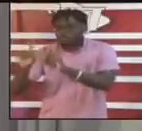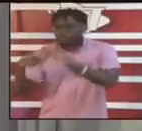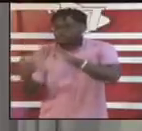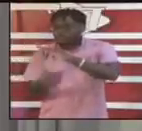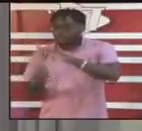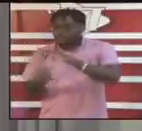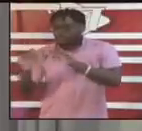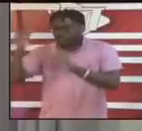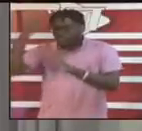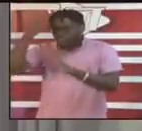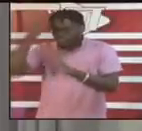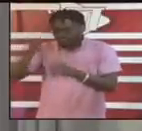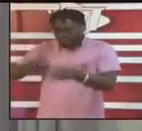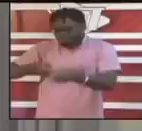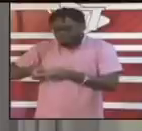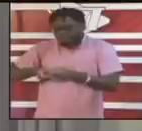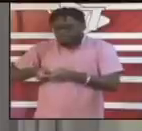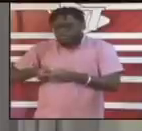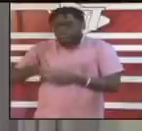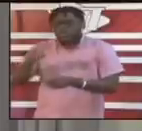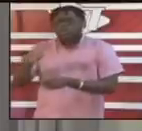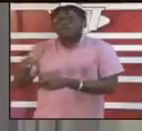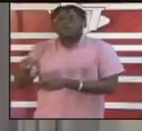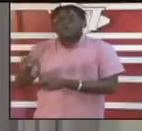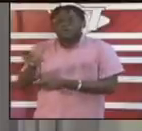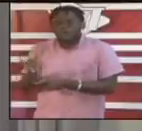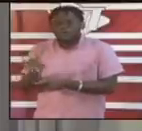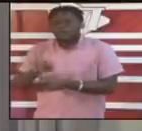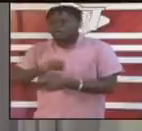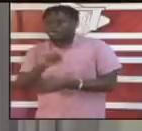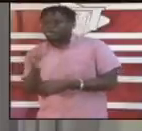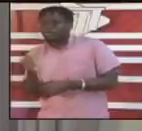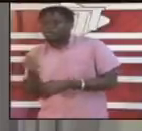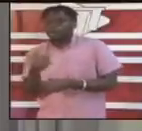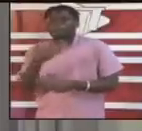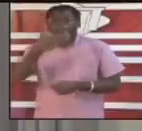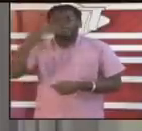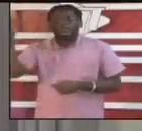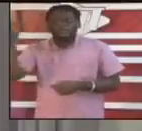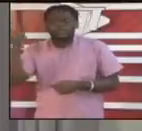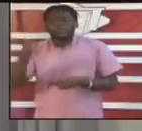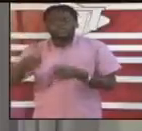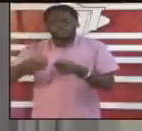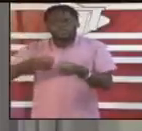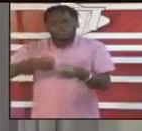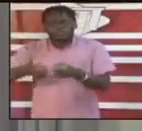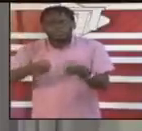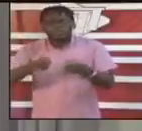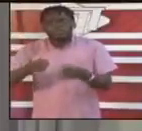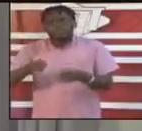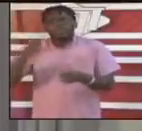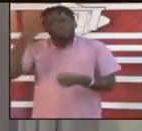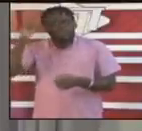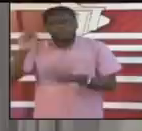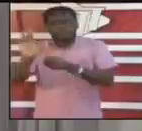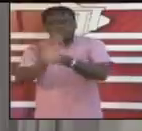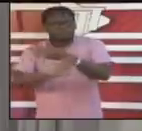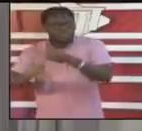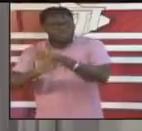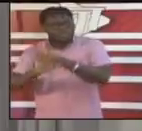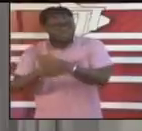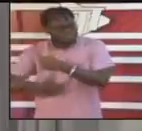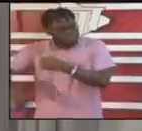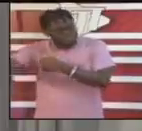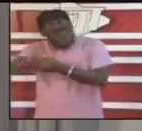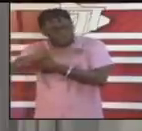citizens. And that is the way we will keep on with our curve being as flat as it is. So that 2 things